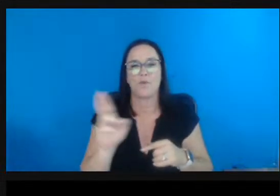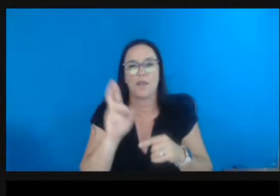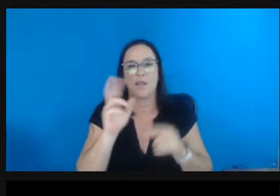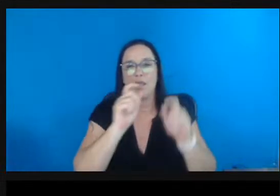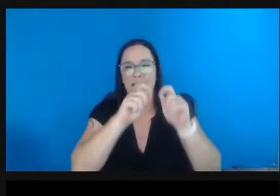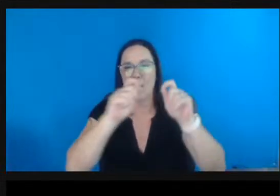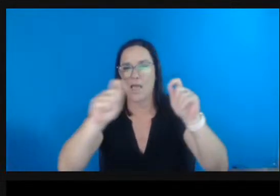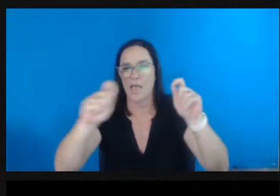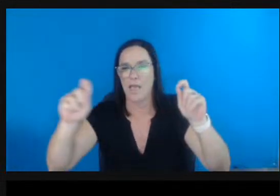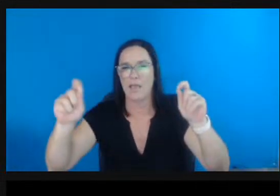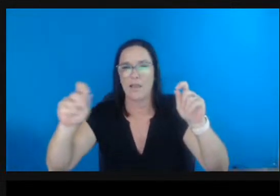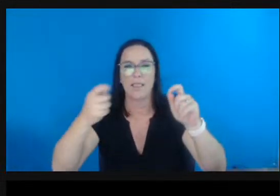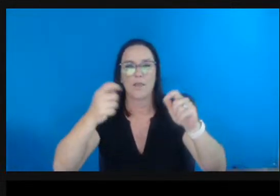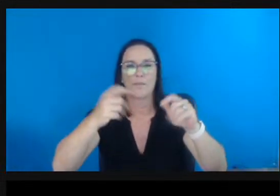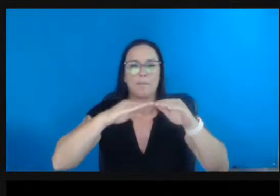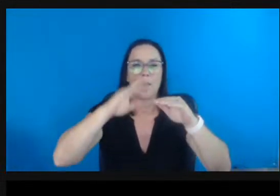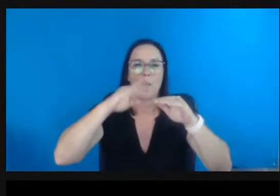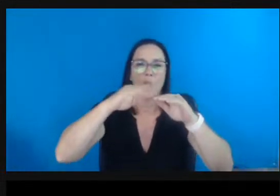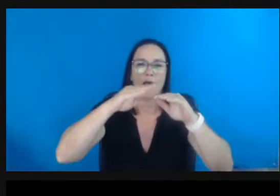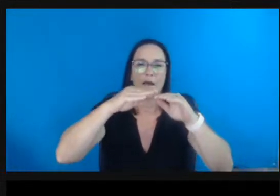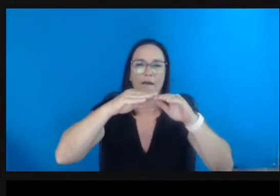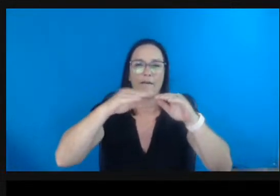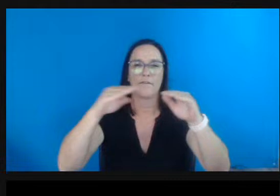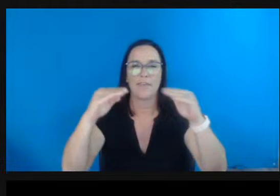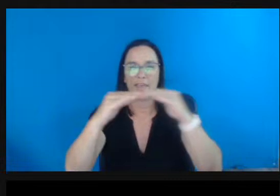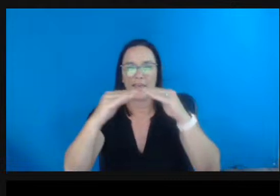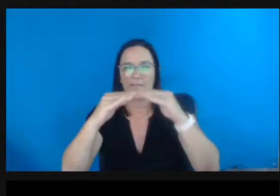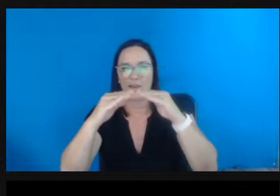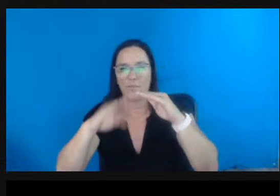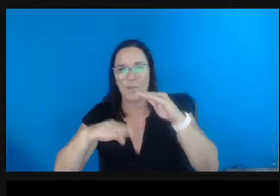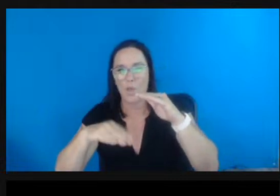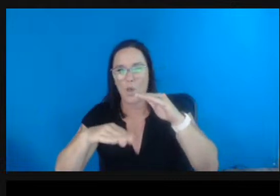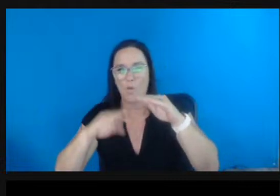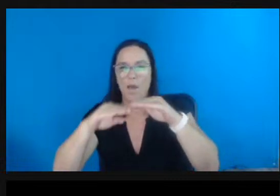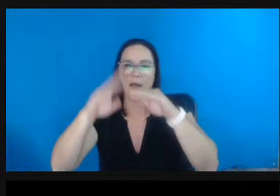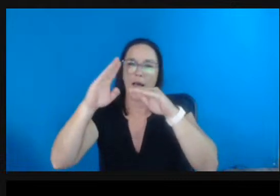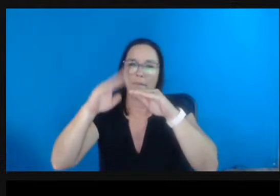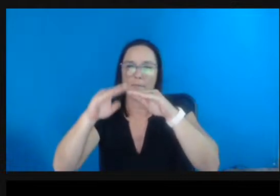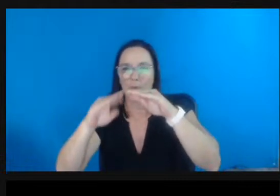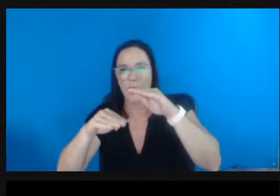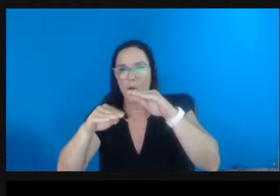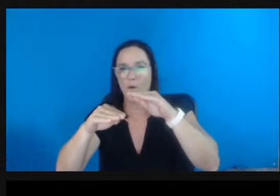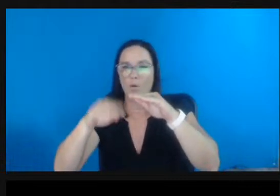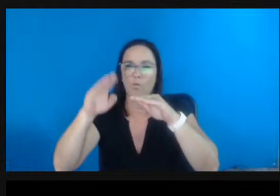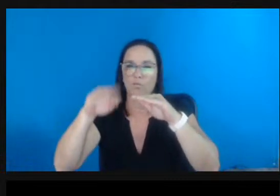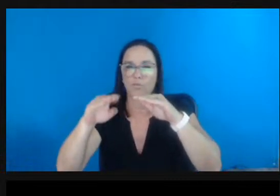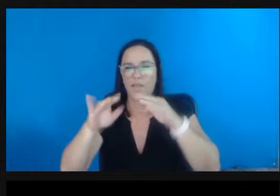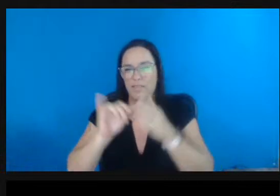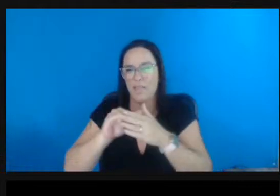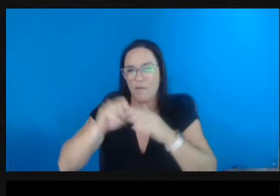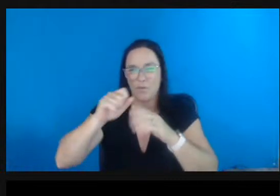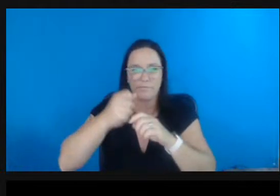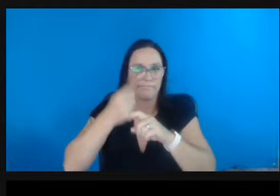just slightly above, right at it, slightly below, slightly above, slightly below. This was the funny one.